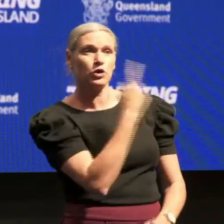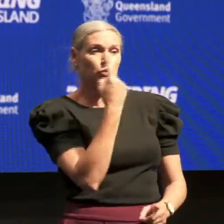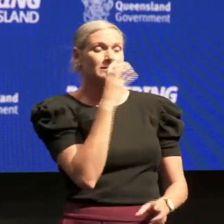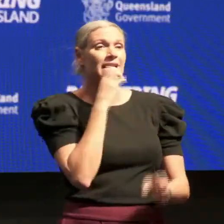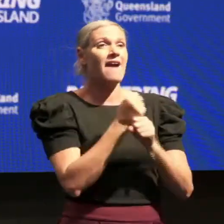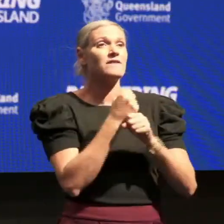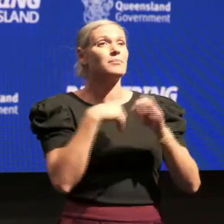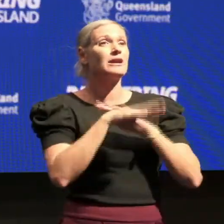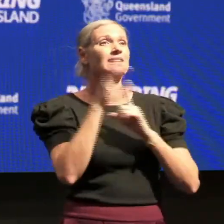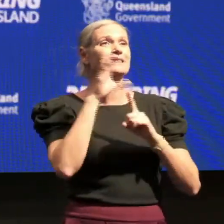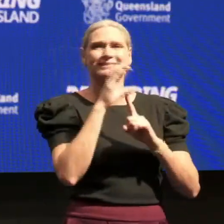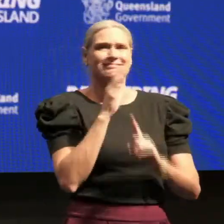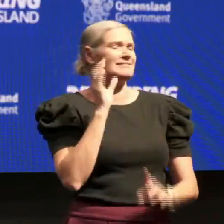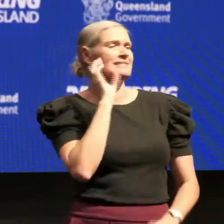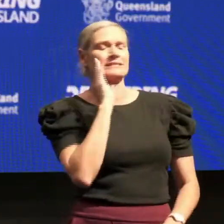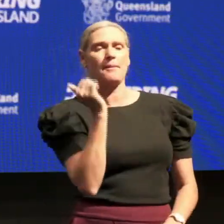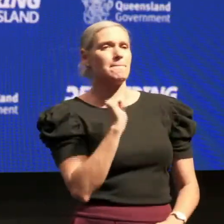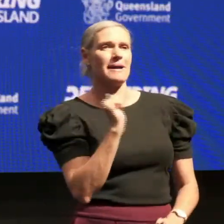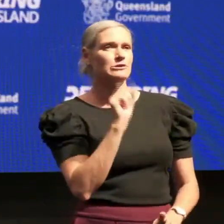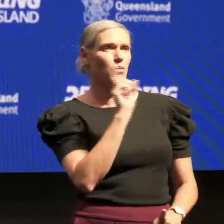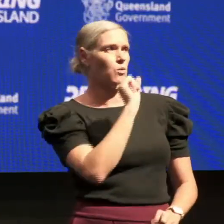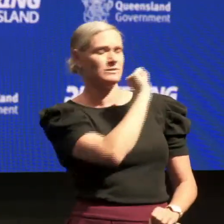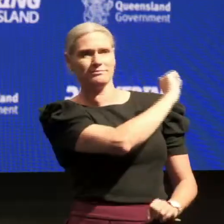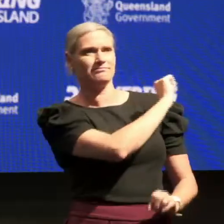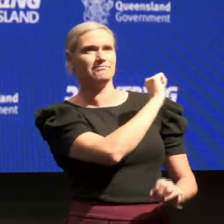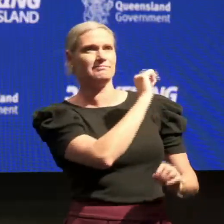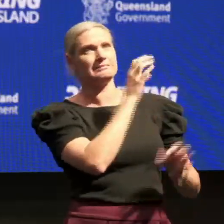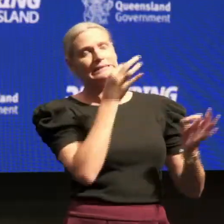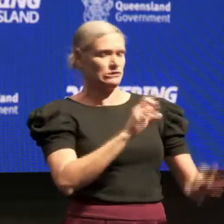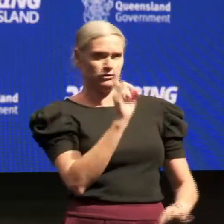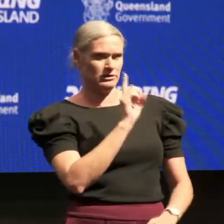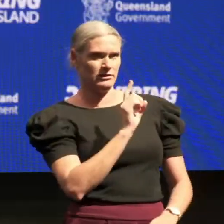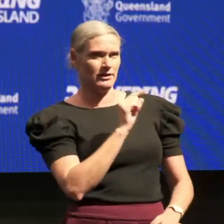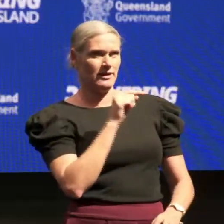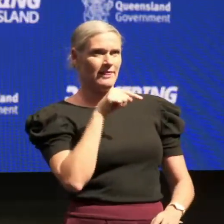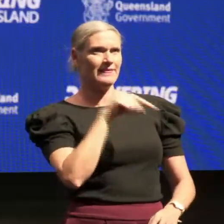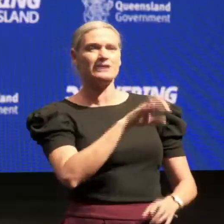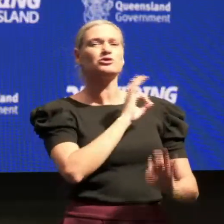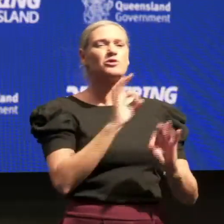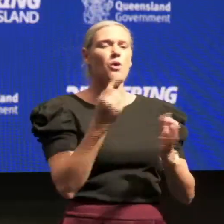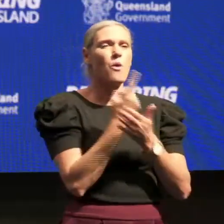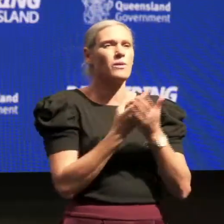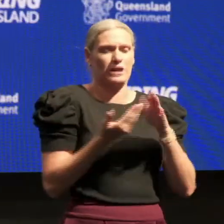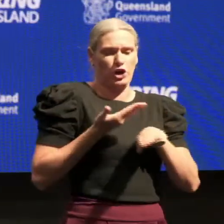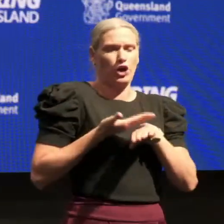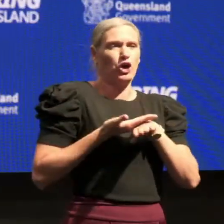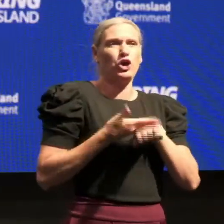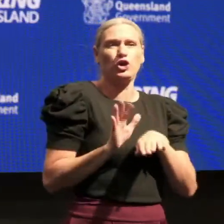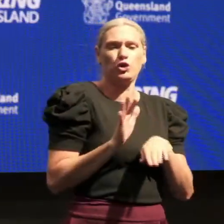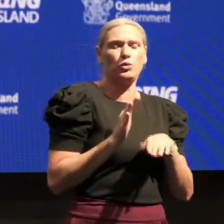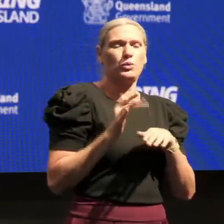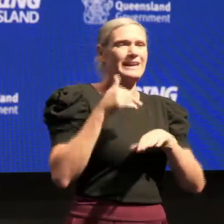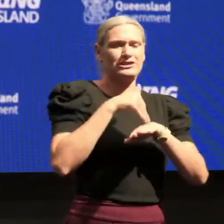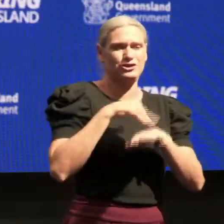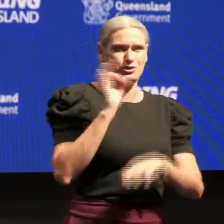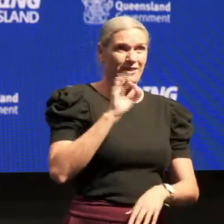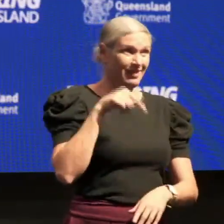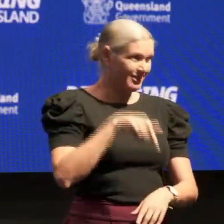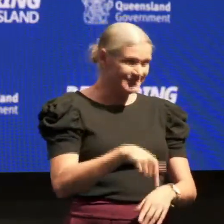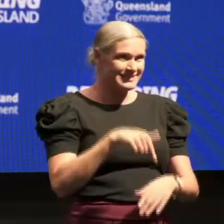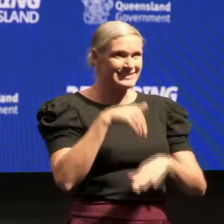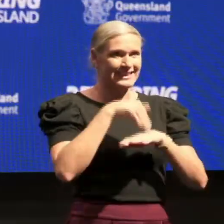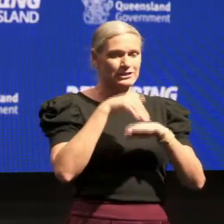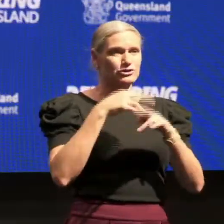is in Canberra and whatever format that takes. This is not an issue that's emerged in the last few months before the season. This is something